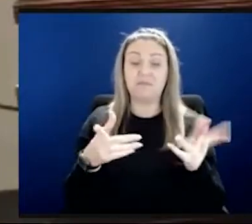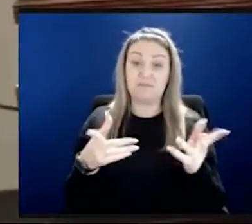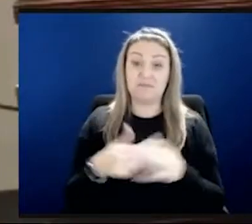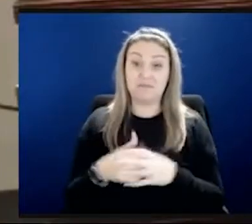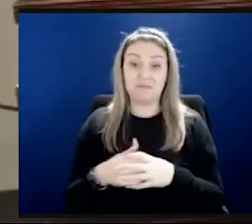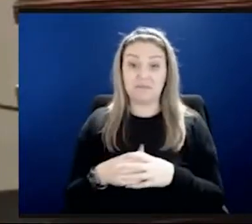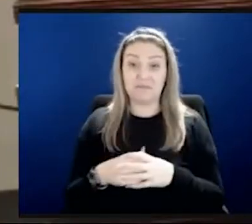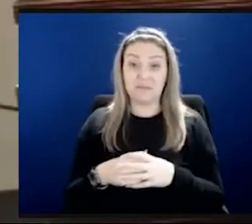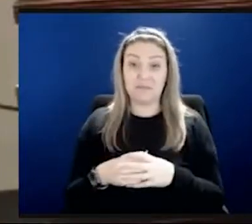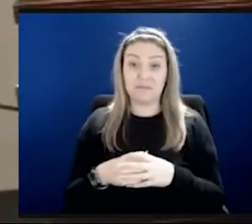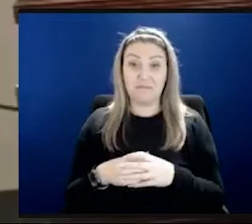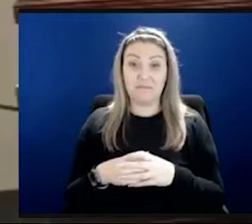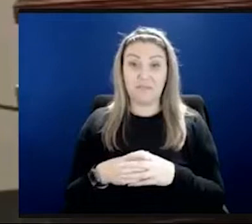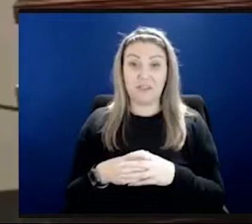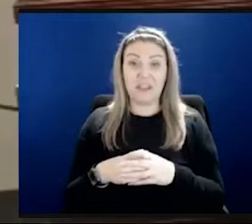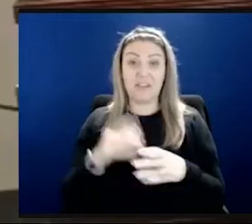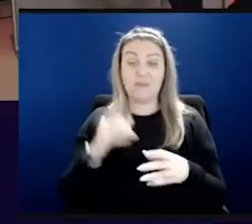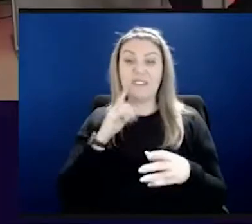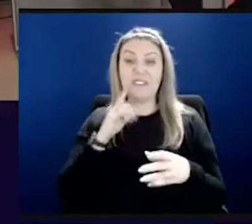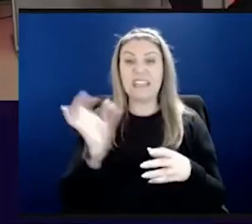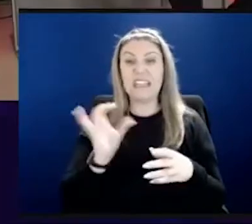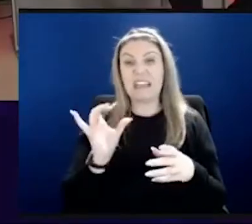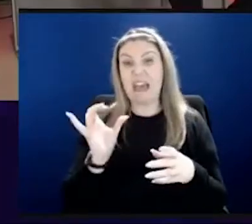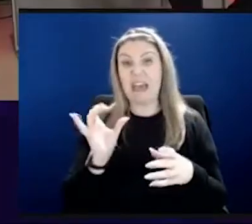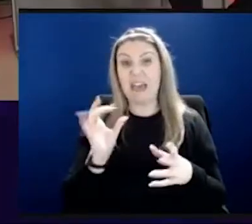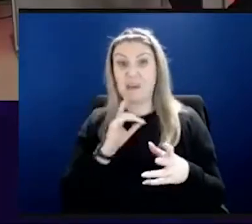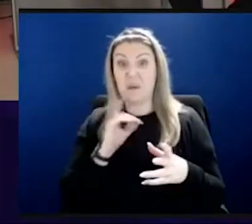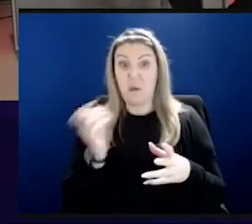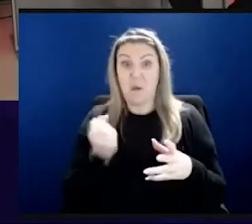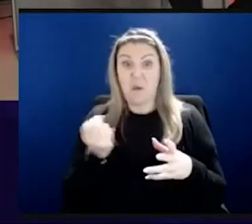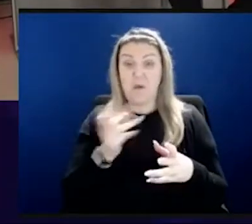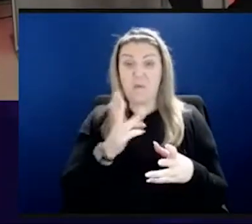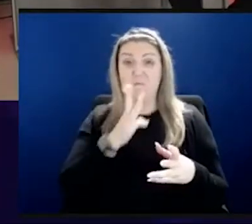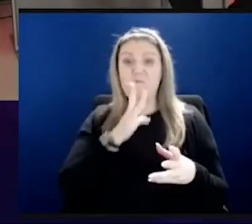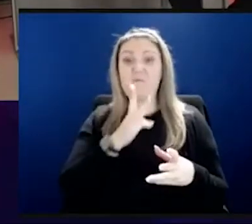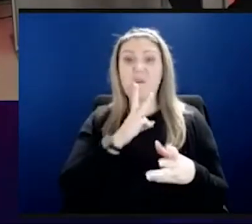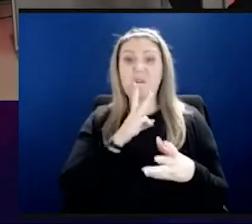you're holding water. I didn't hold it in my legs like a lot of people.